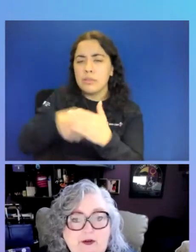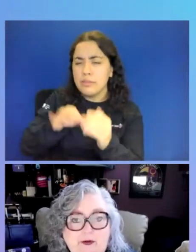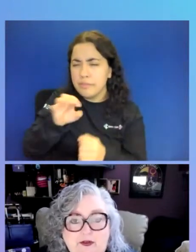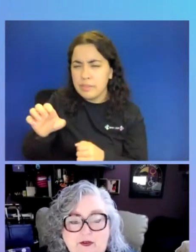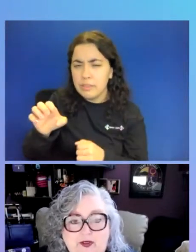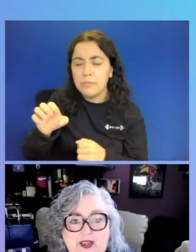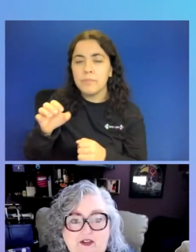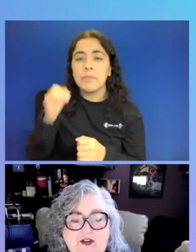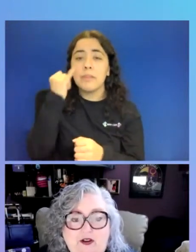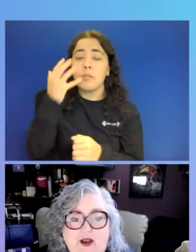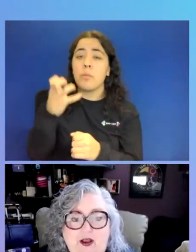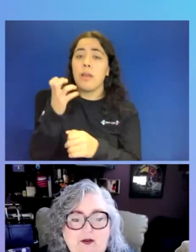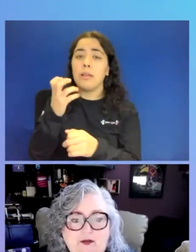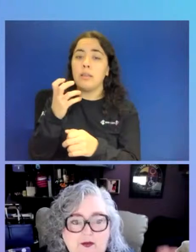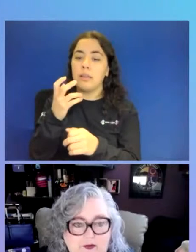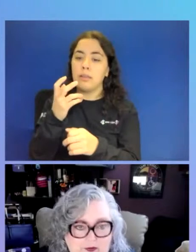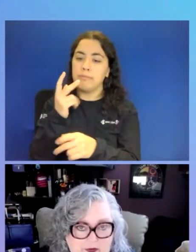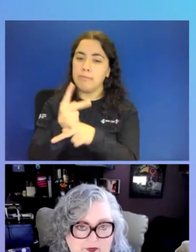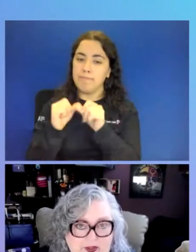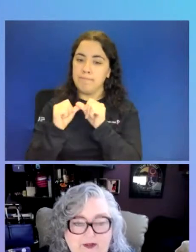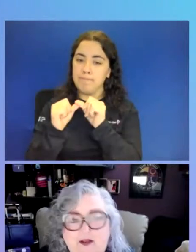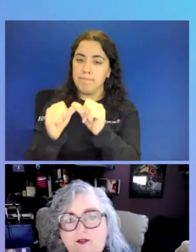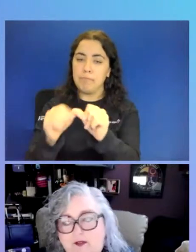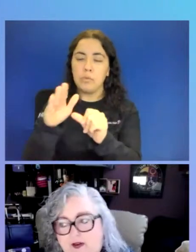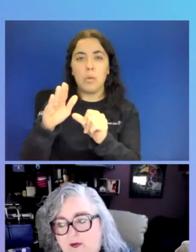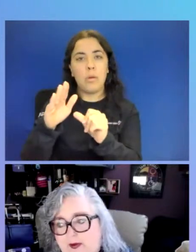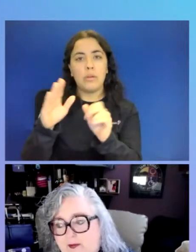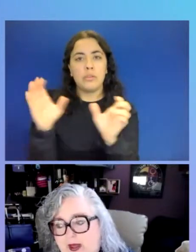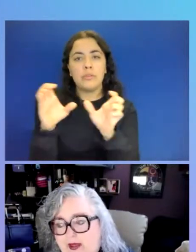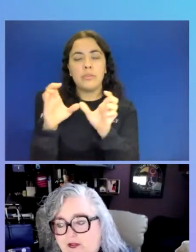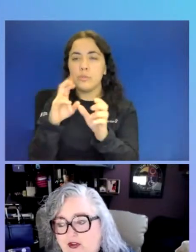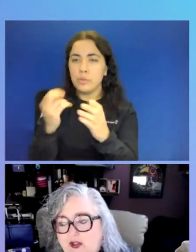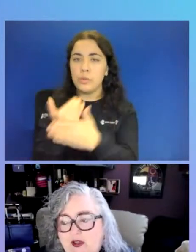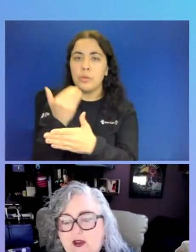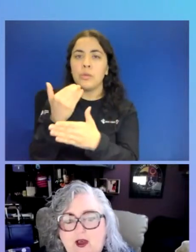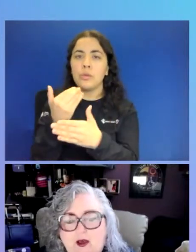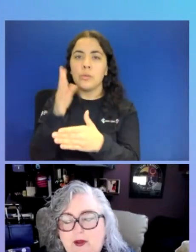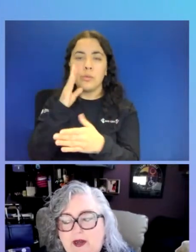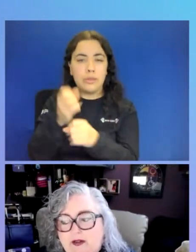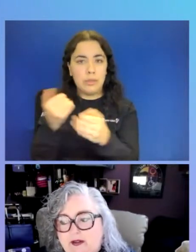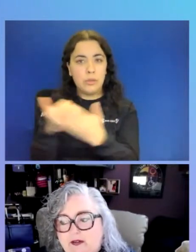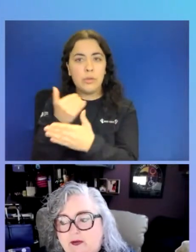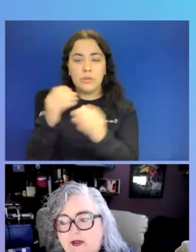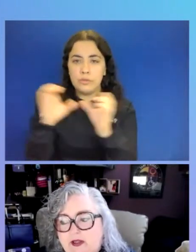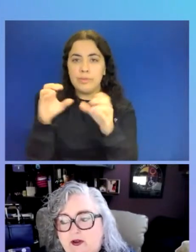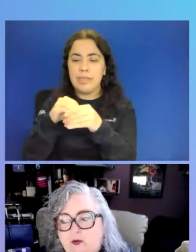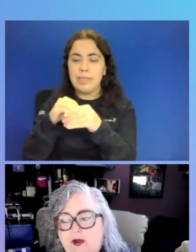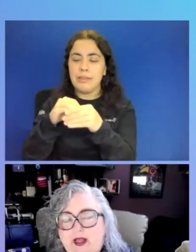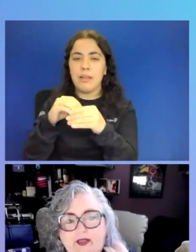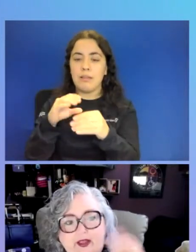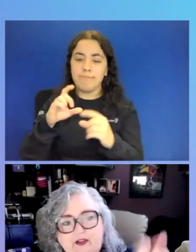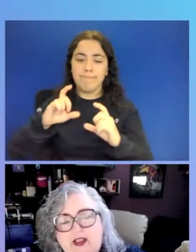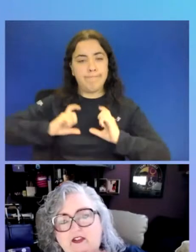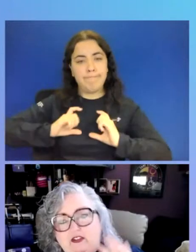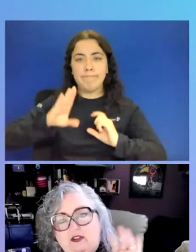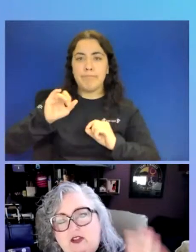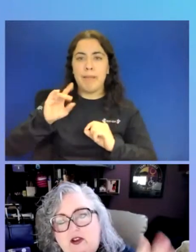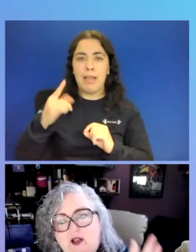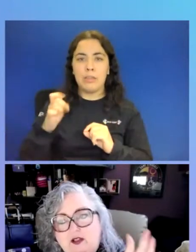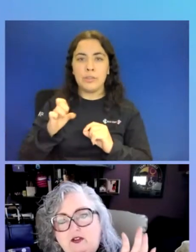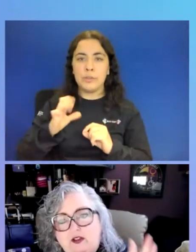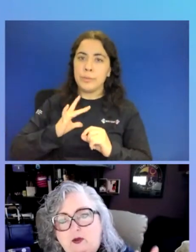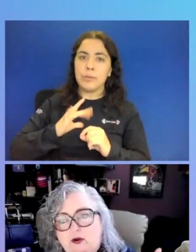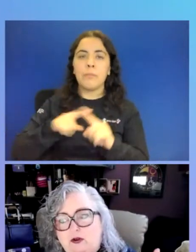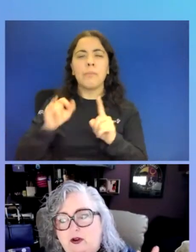you'll get a new certification certificate itself and a Credly badge. But it's really a good way. The education,